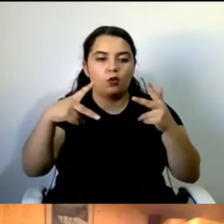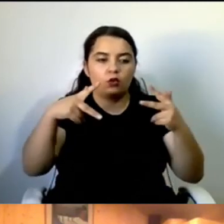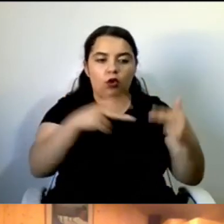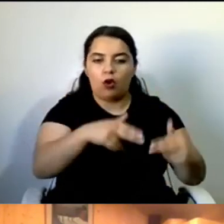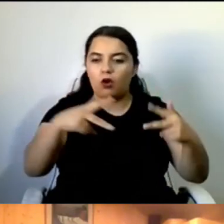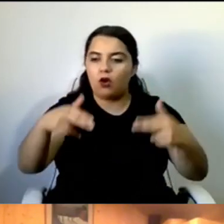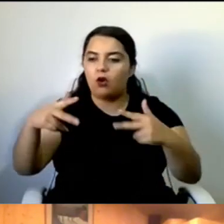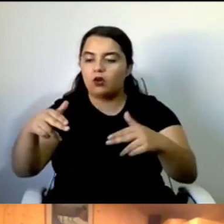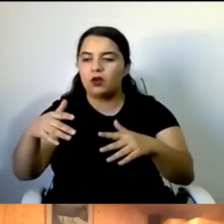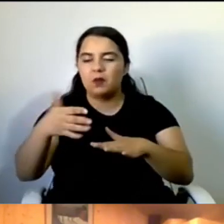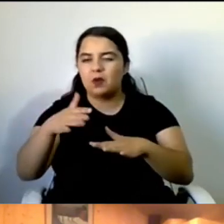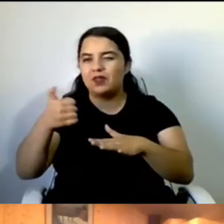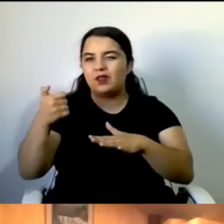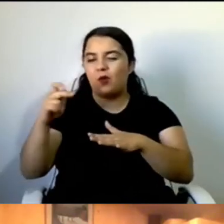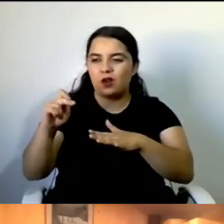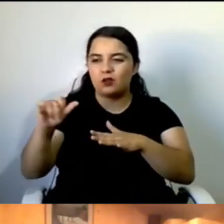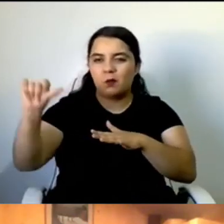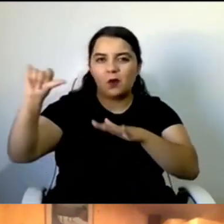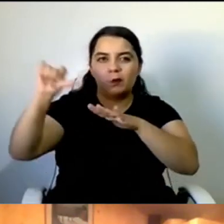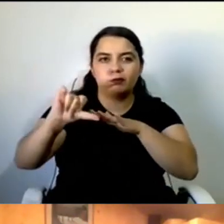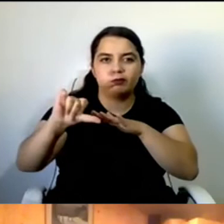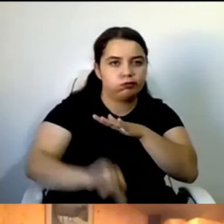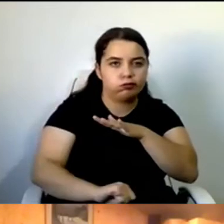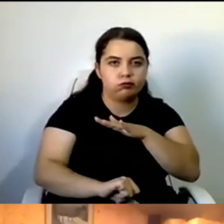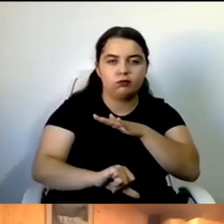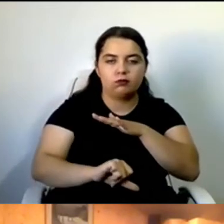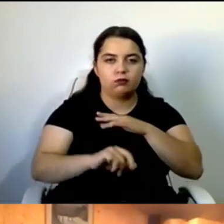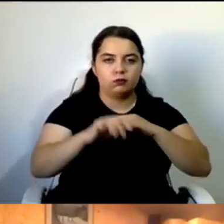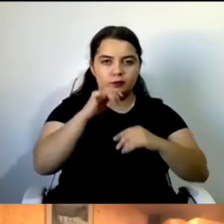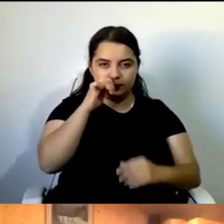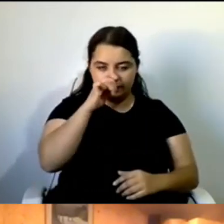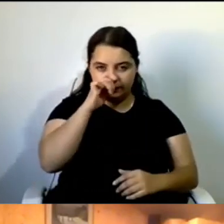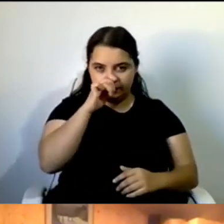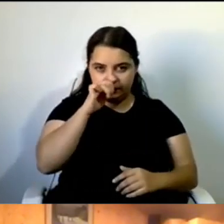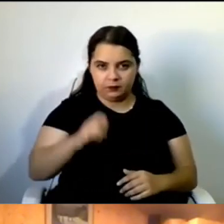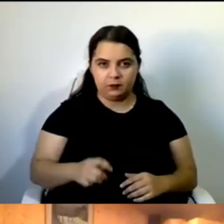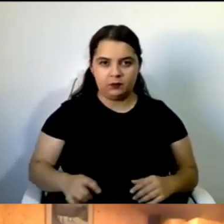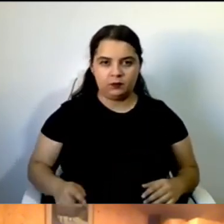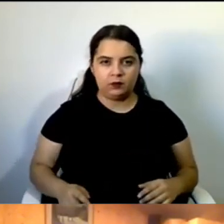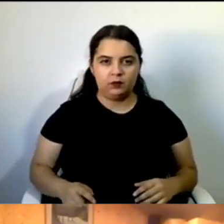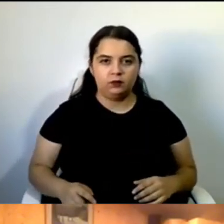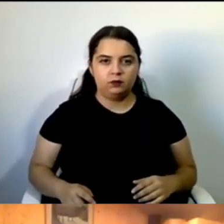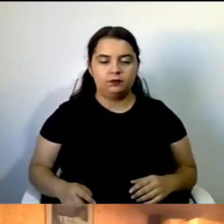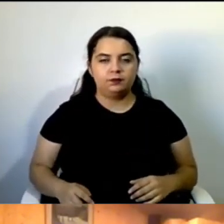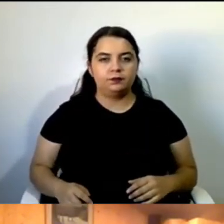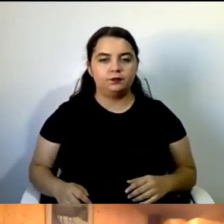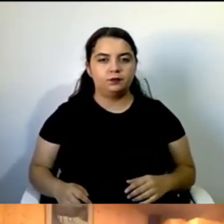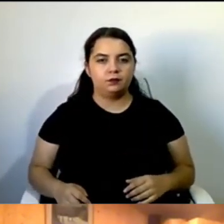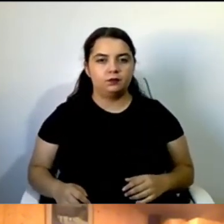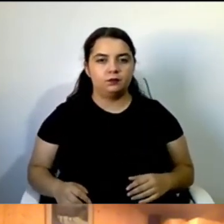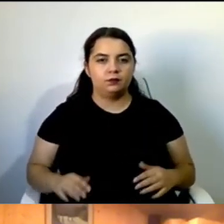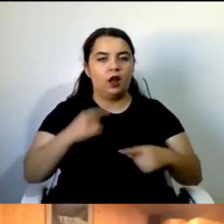is. I think there's a couple of questions that we skipped, and that was when you talked about assessment,